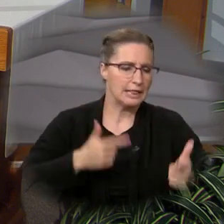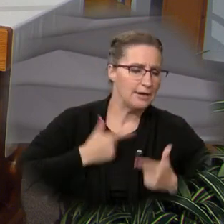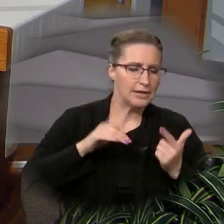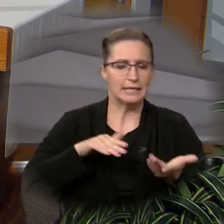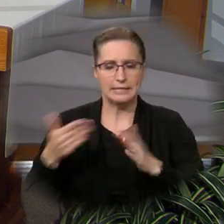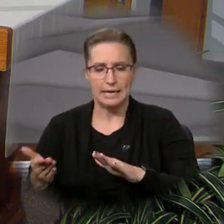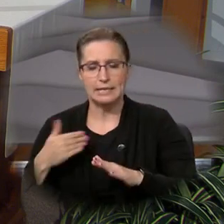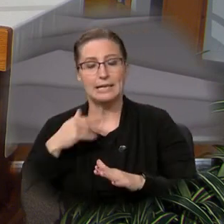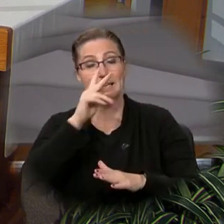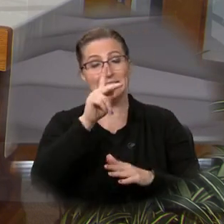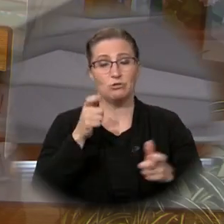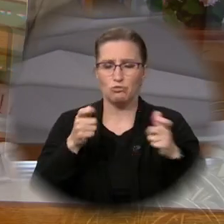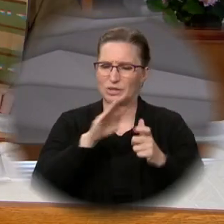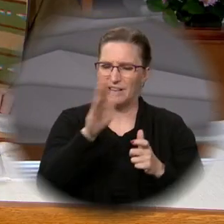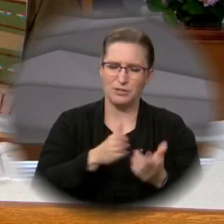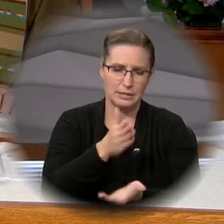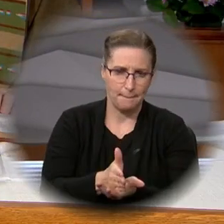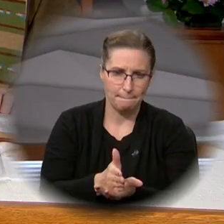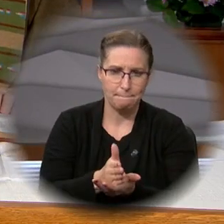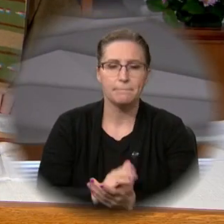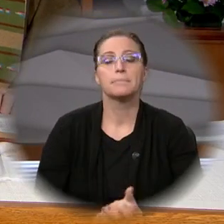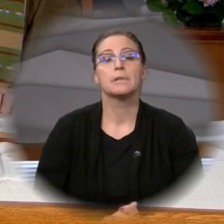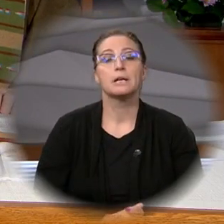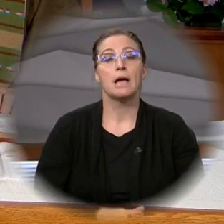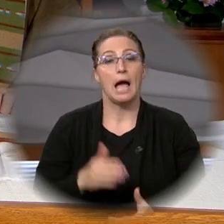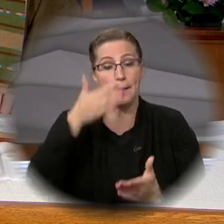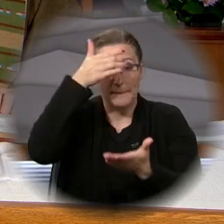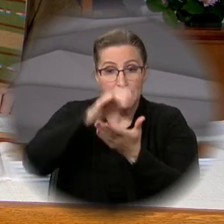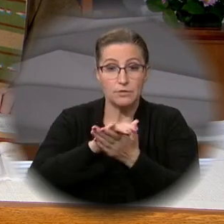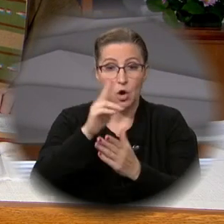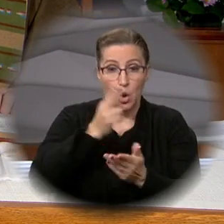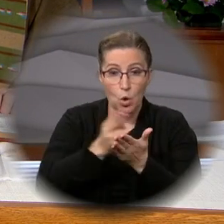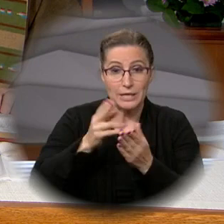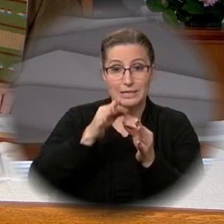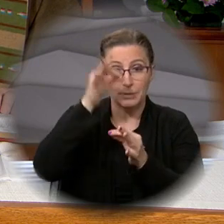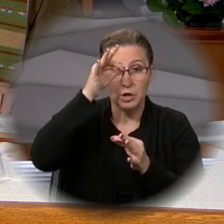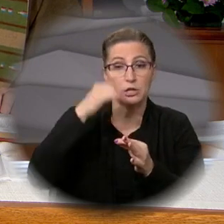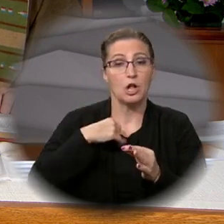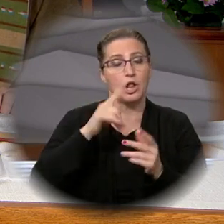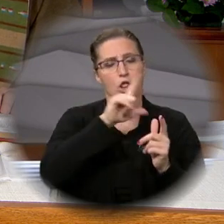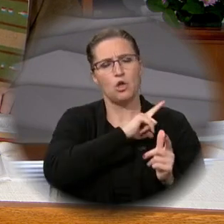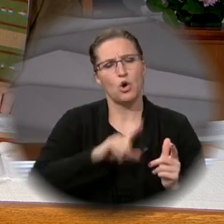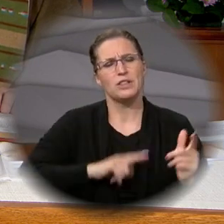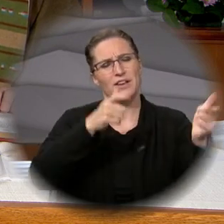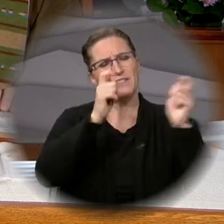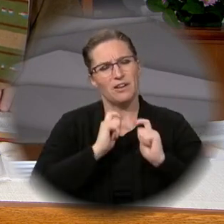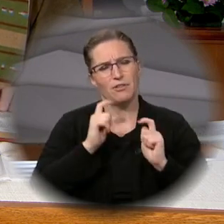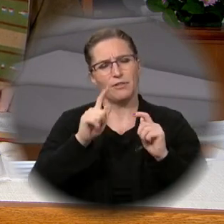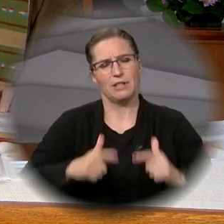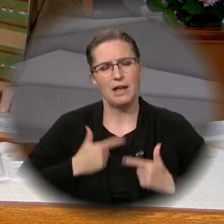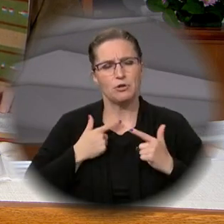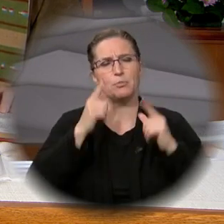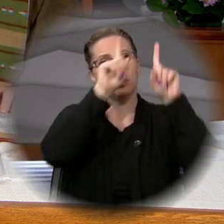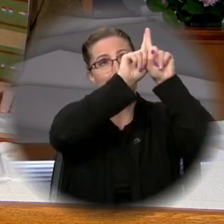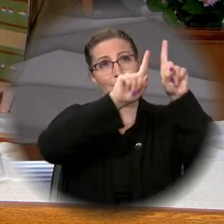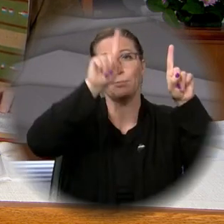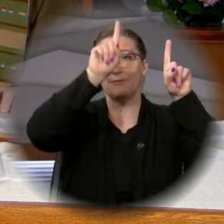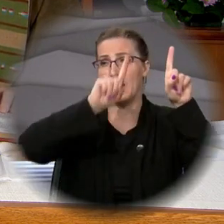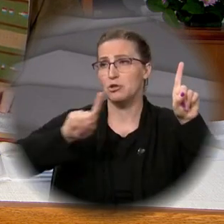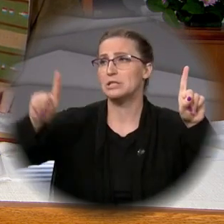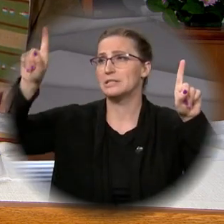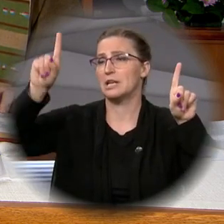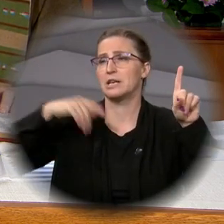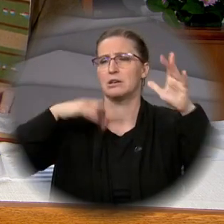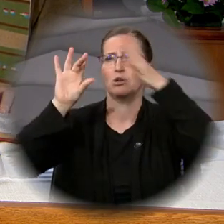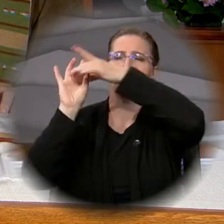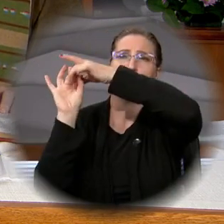dead, and his kingdom will have no end. I believe in the Holy Spirit, the Lord, the giver of life, who proceeds from the